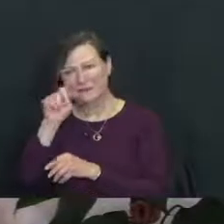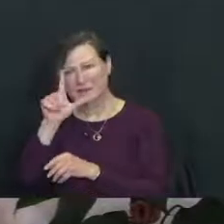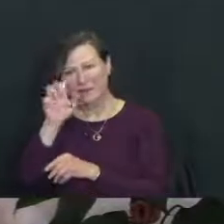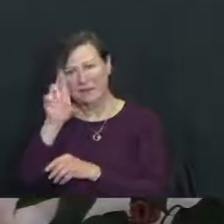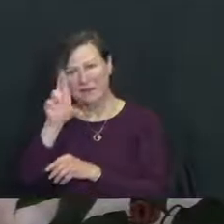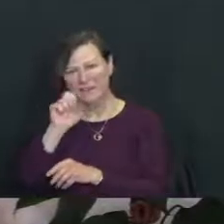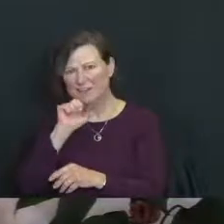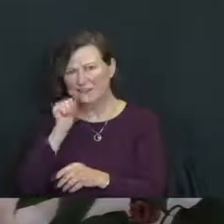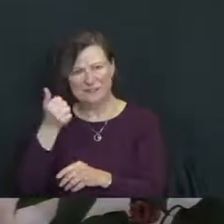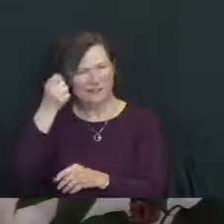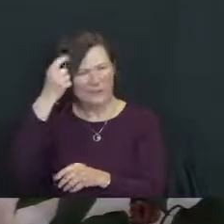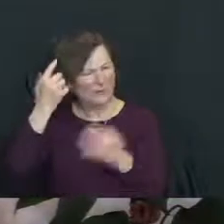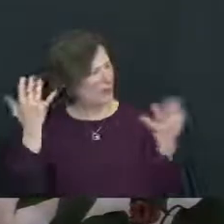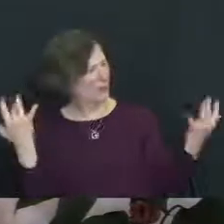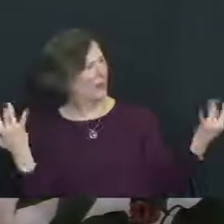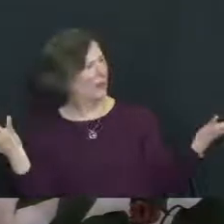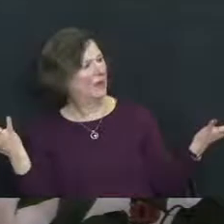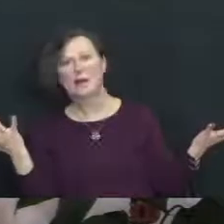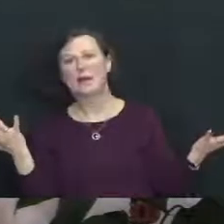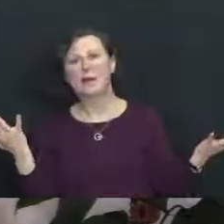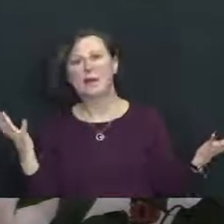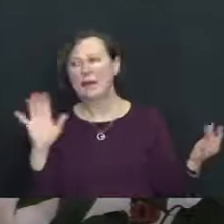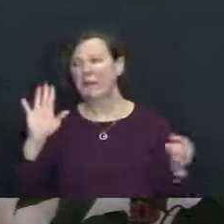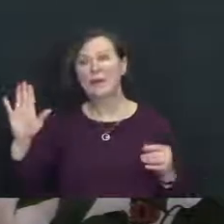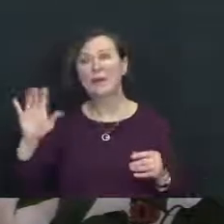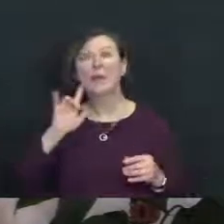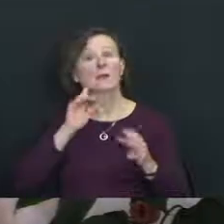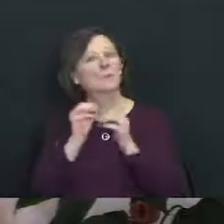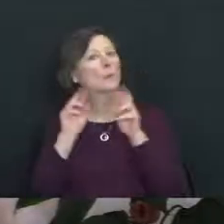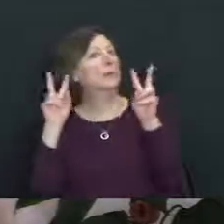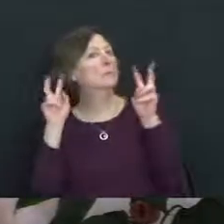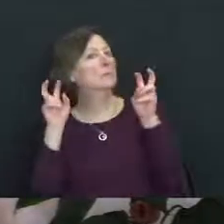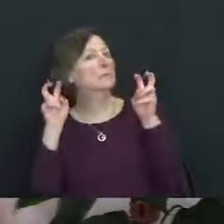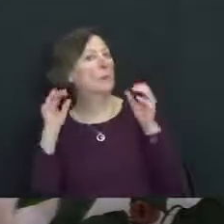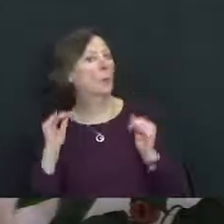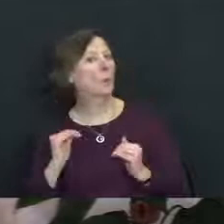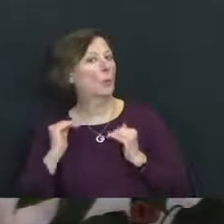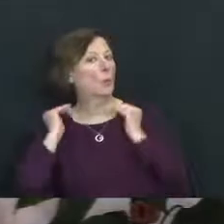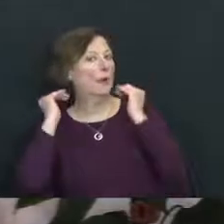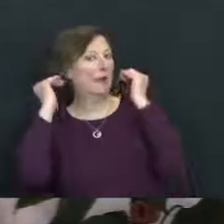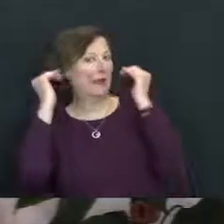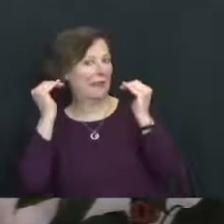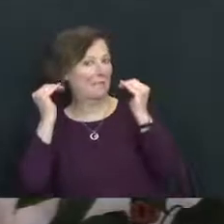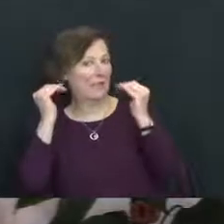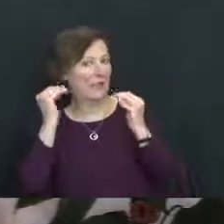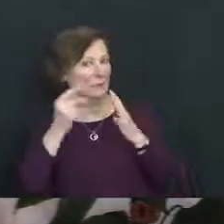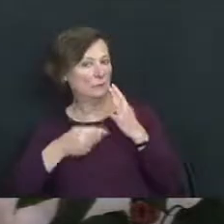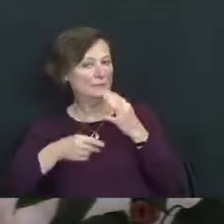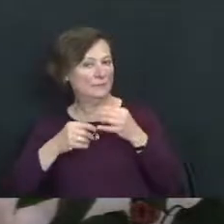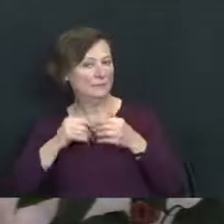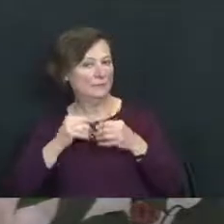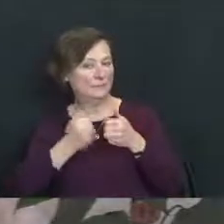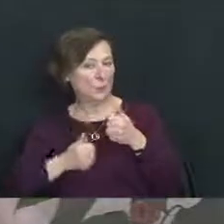all, theirs was, according to their view, a more advanced, superior civilization.